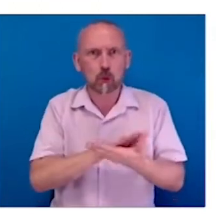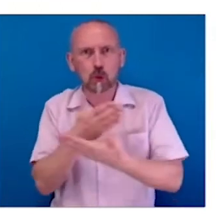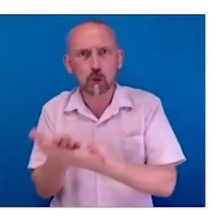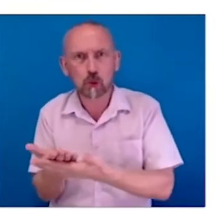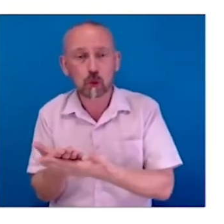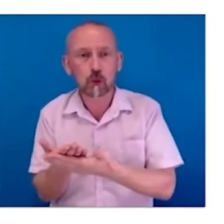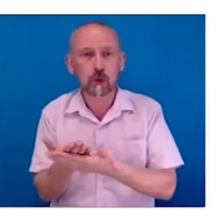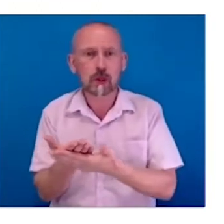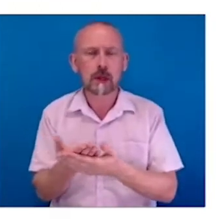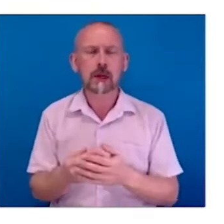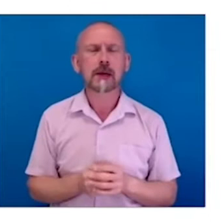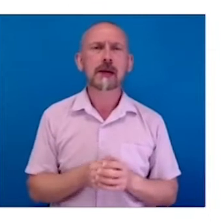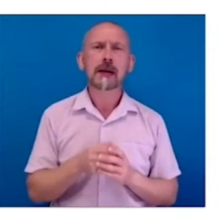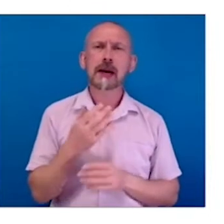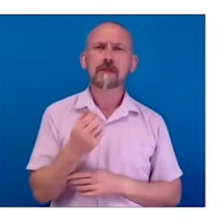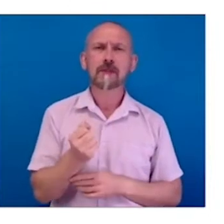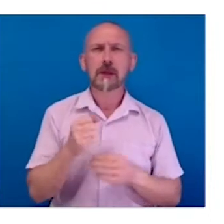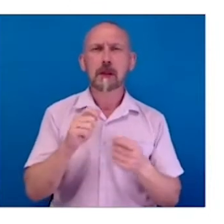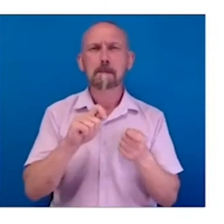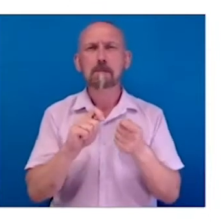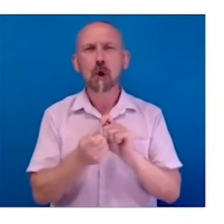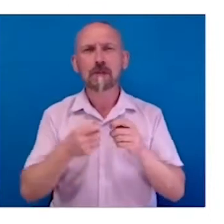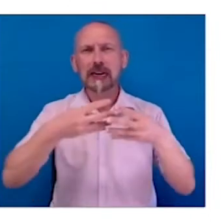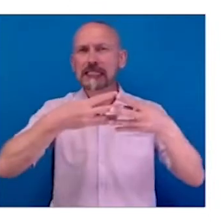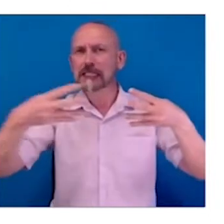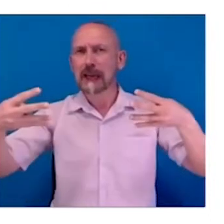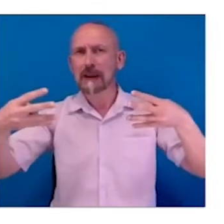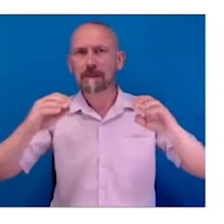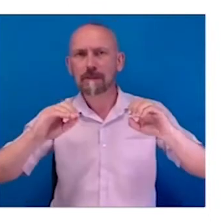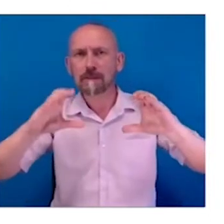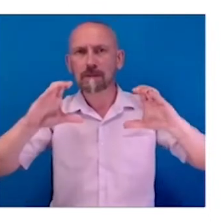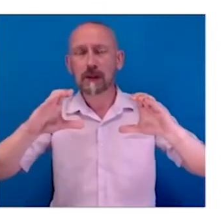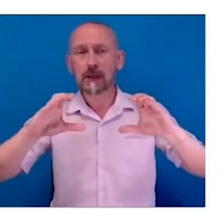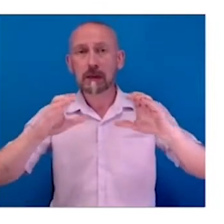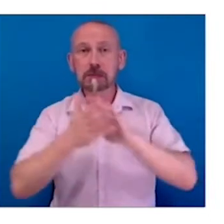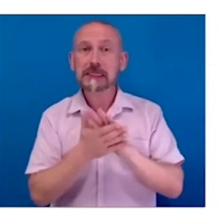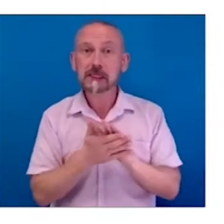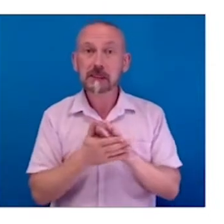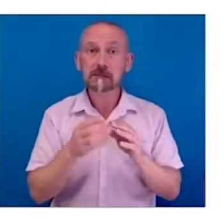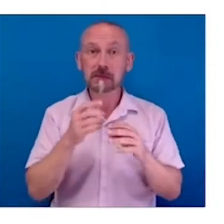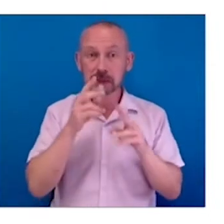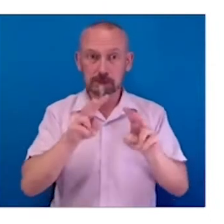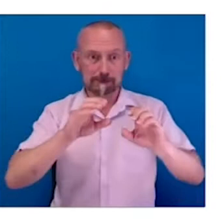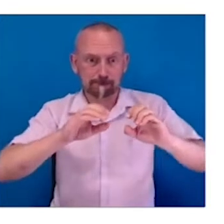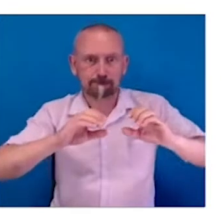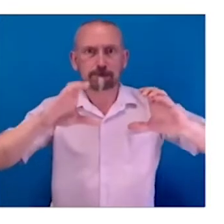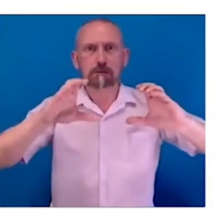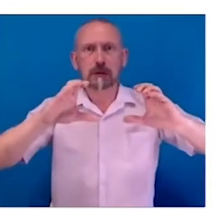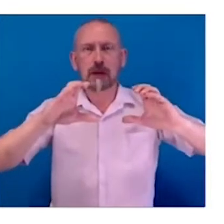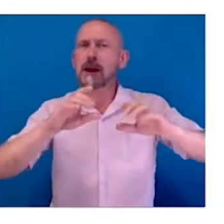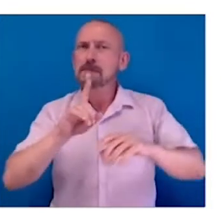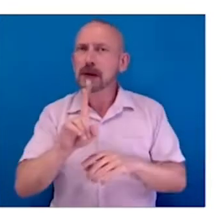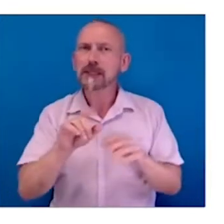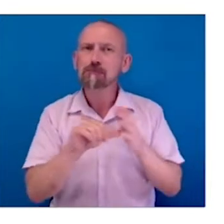Modified stave notation is a form of enlarged print music, but because of the wide variation in the size